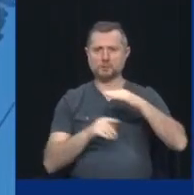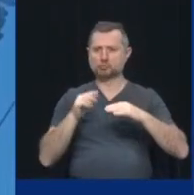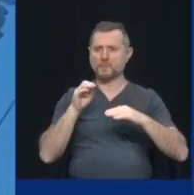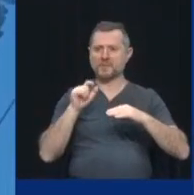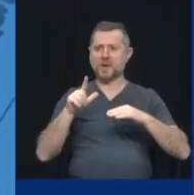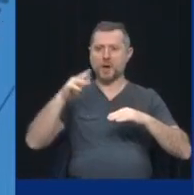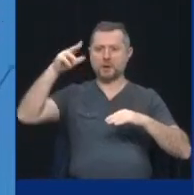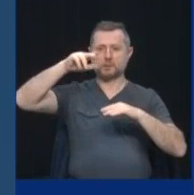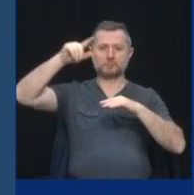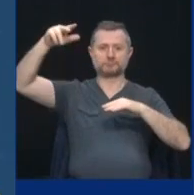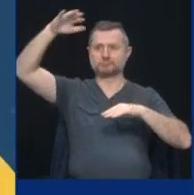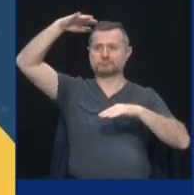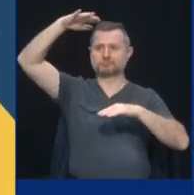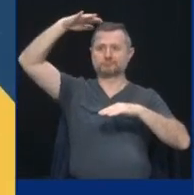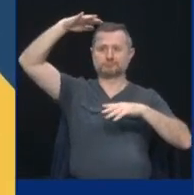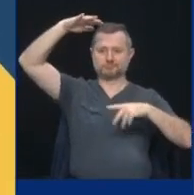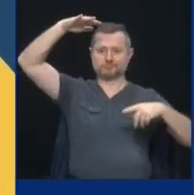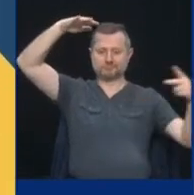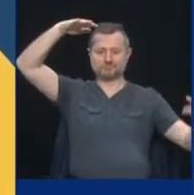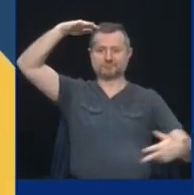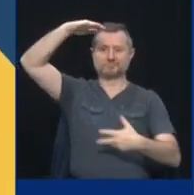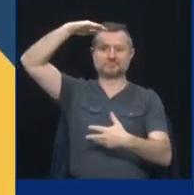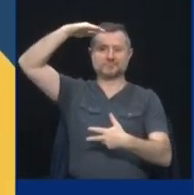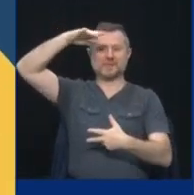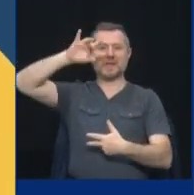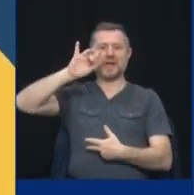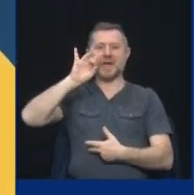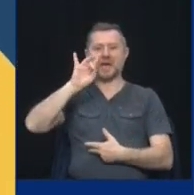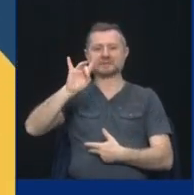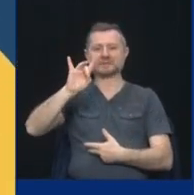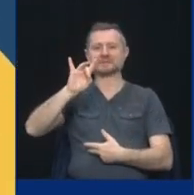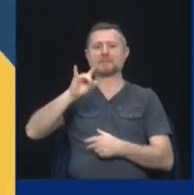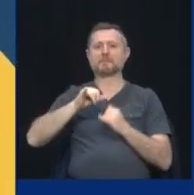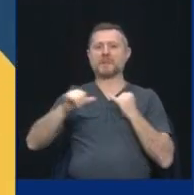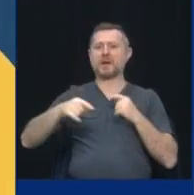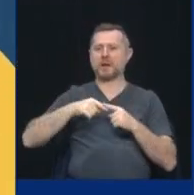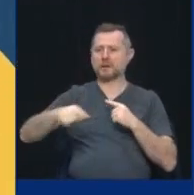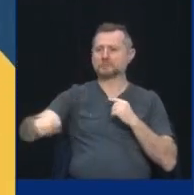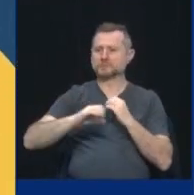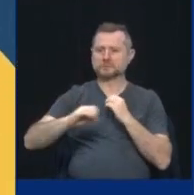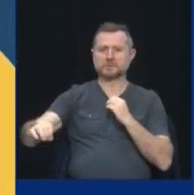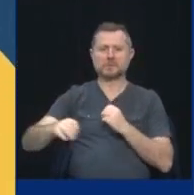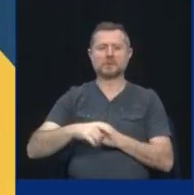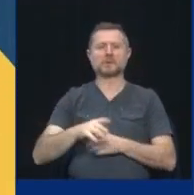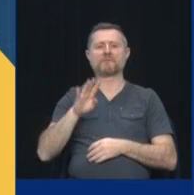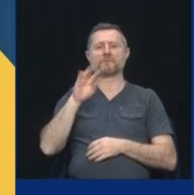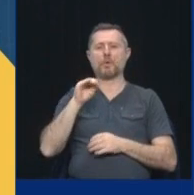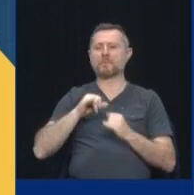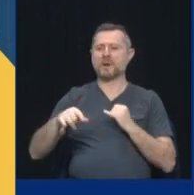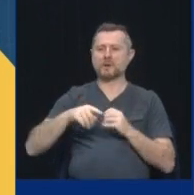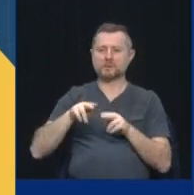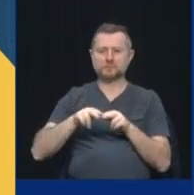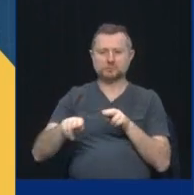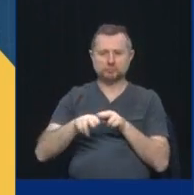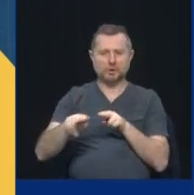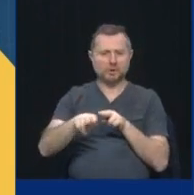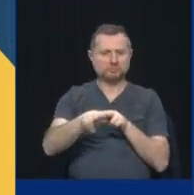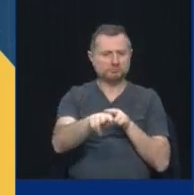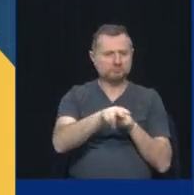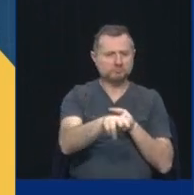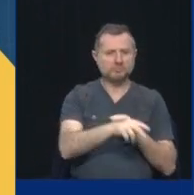city blocks long, 8 miles of tunneling, 40 miles of new tracks, and the modernization of